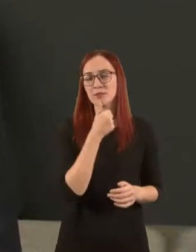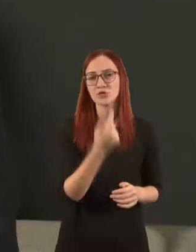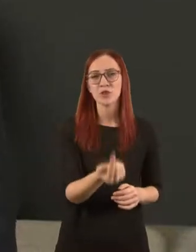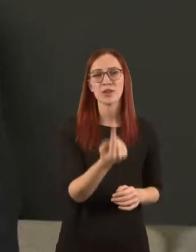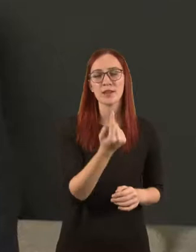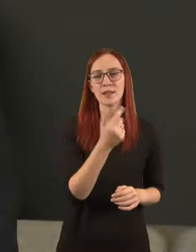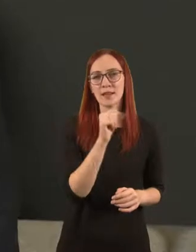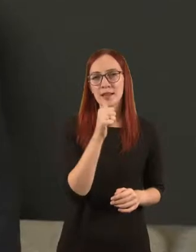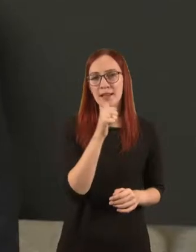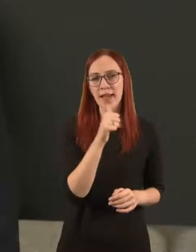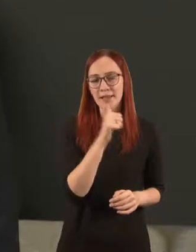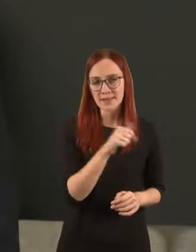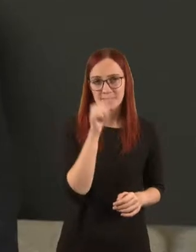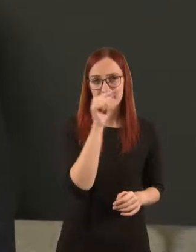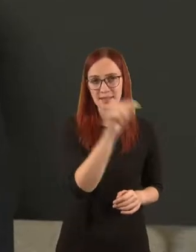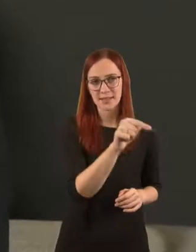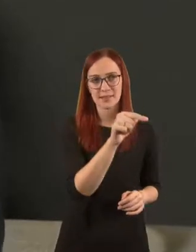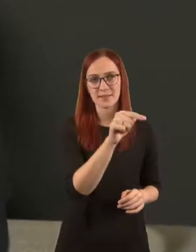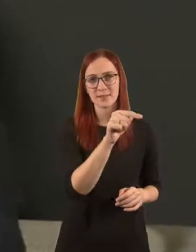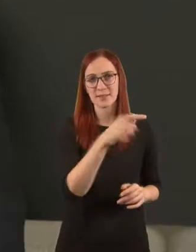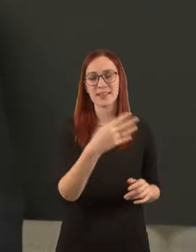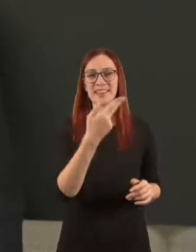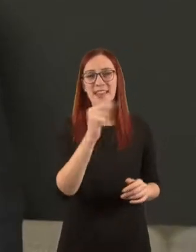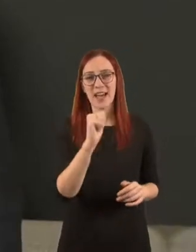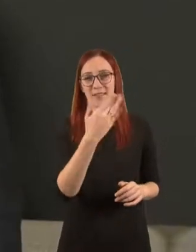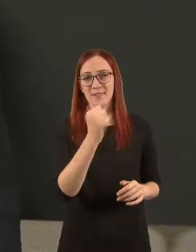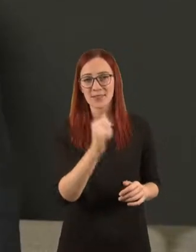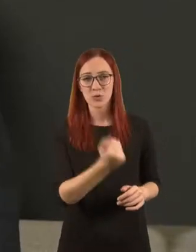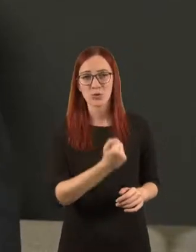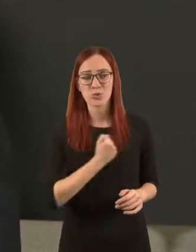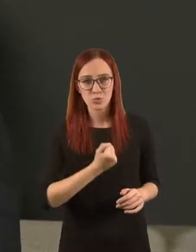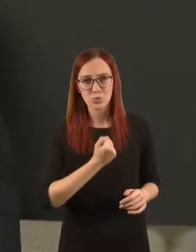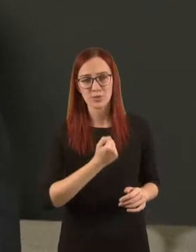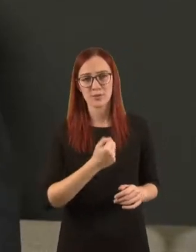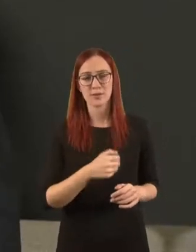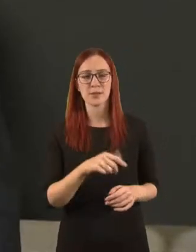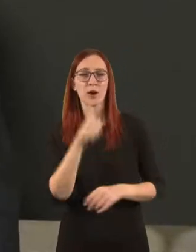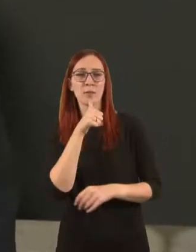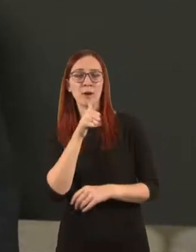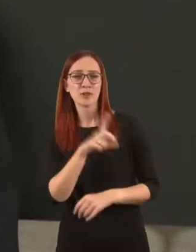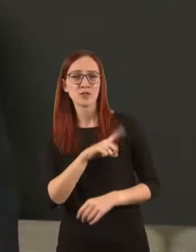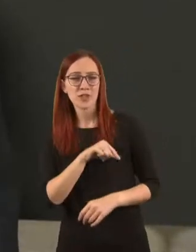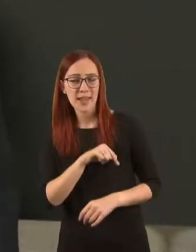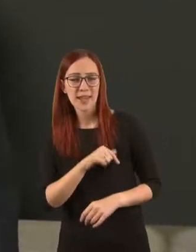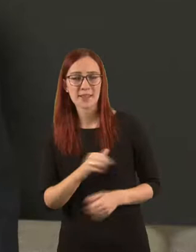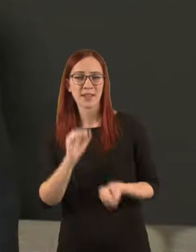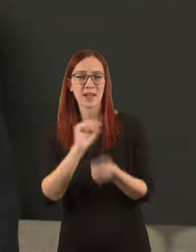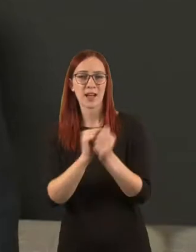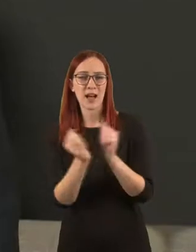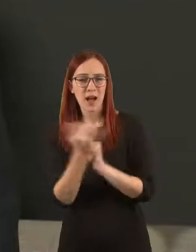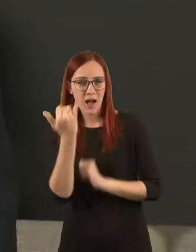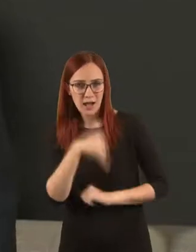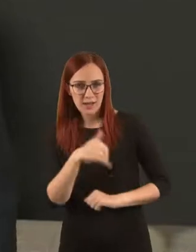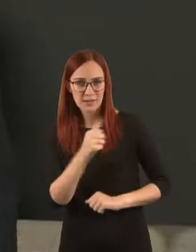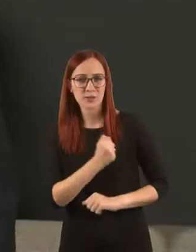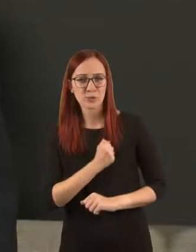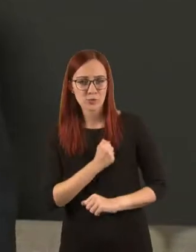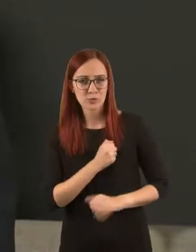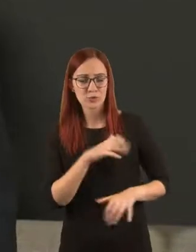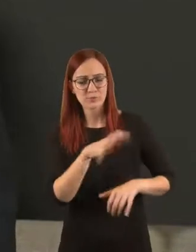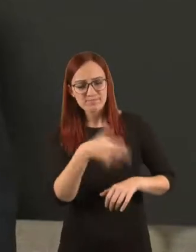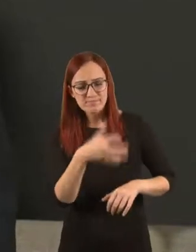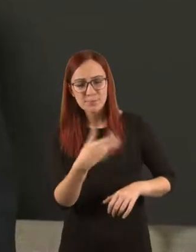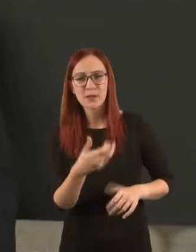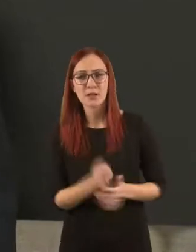move the gains that we have in some sectors for the benefit of less